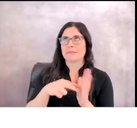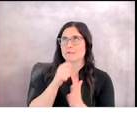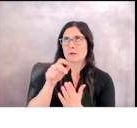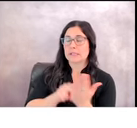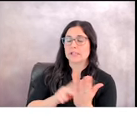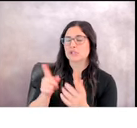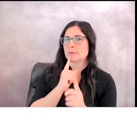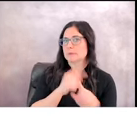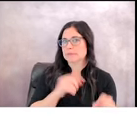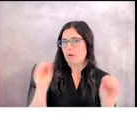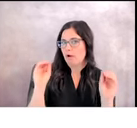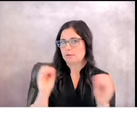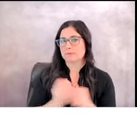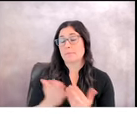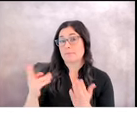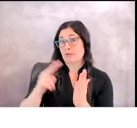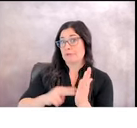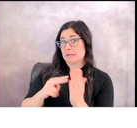it. They might be.